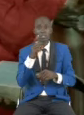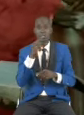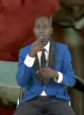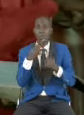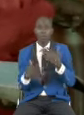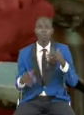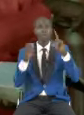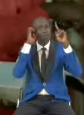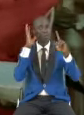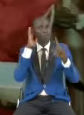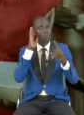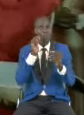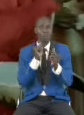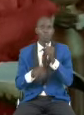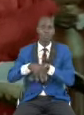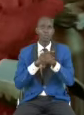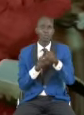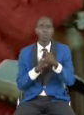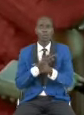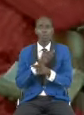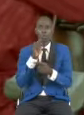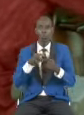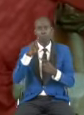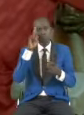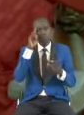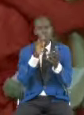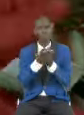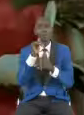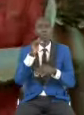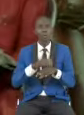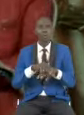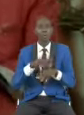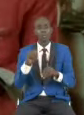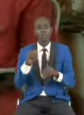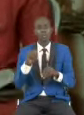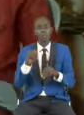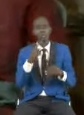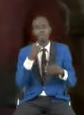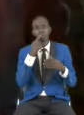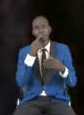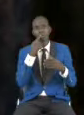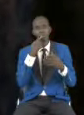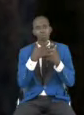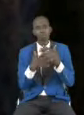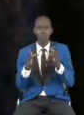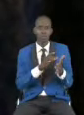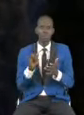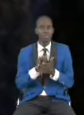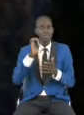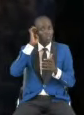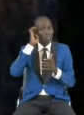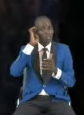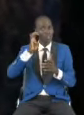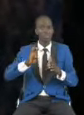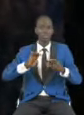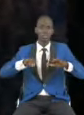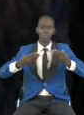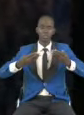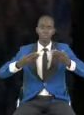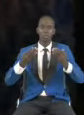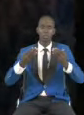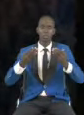you. When you believe on the blood of Jesus Christ that he shed on the cross of Calvary,